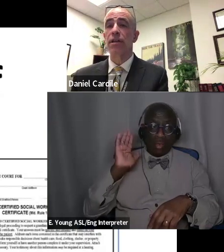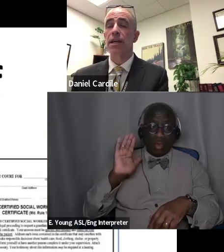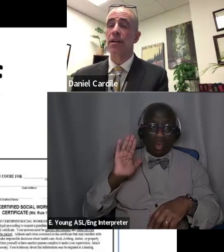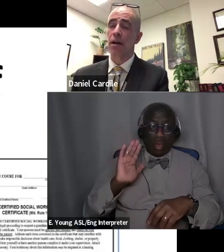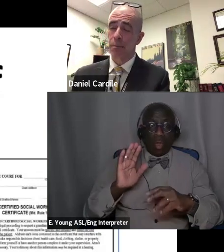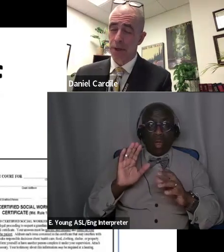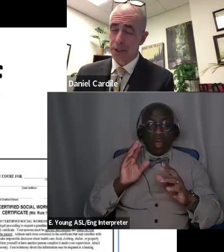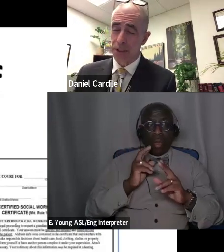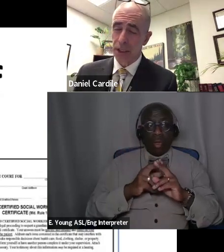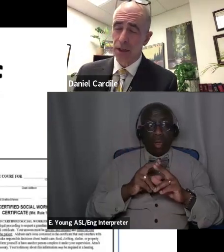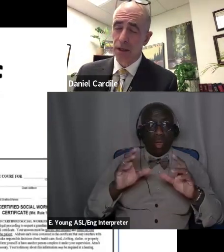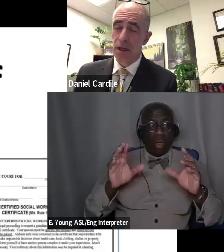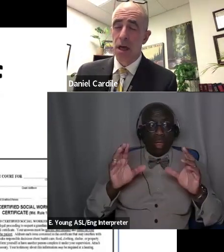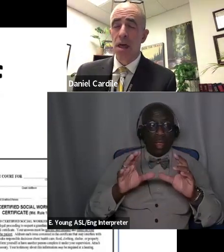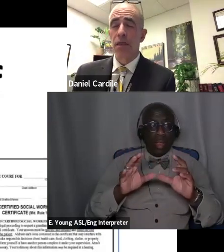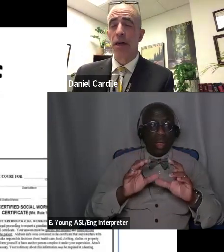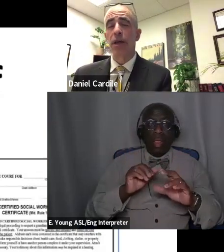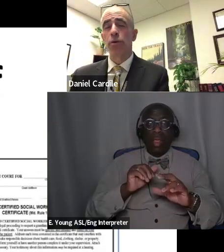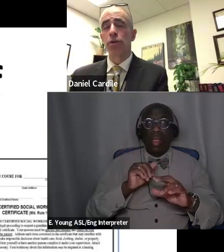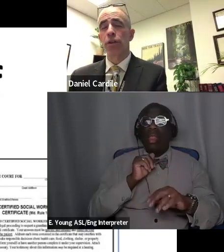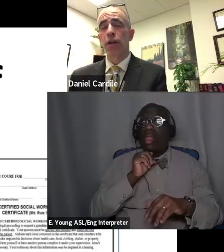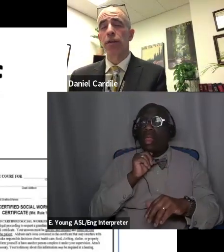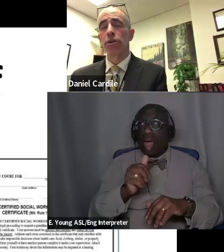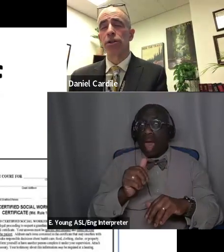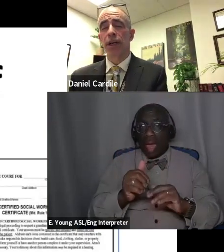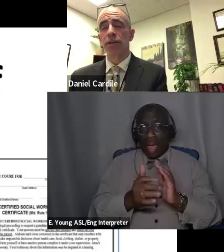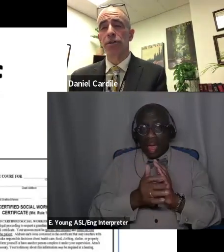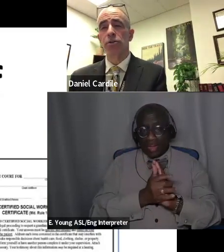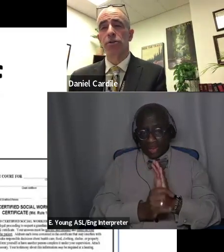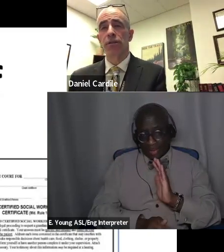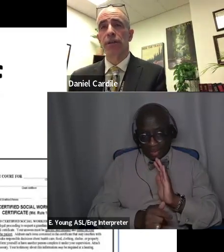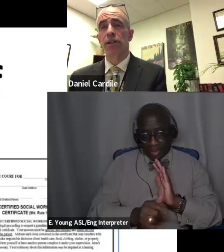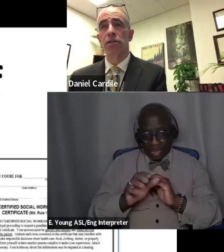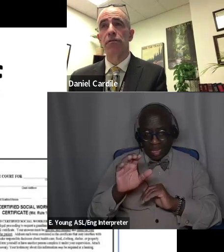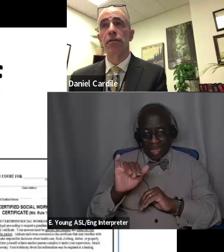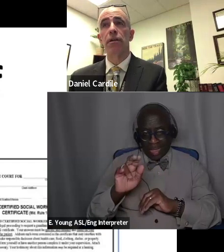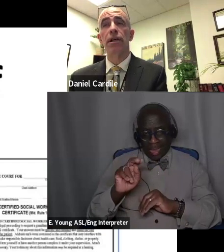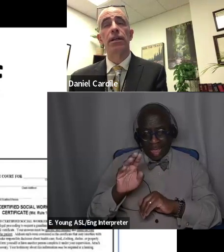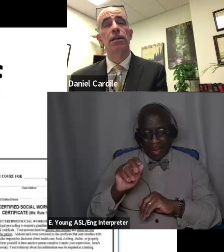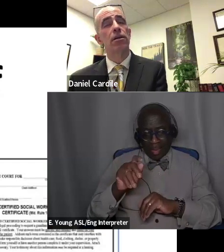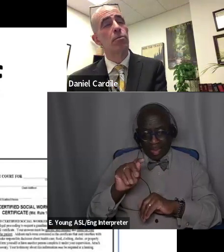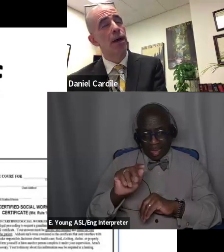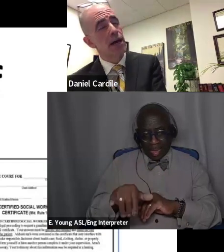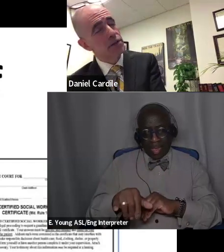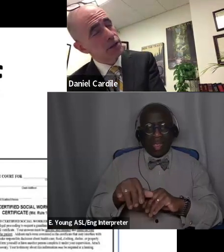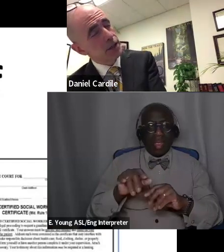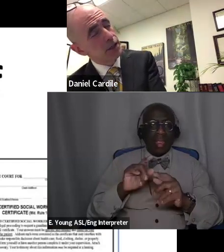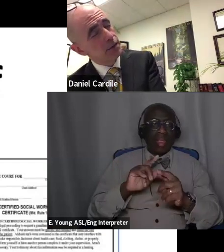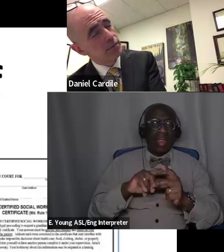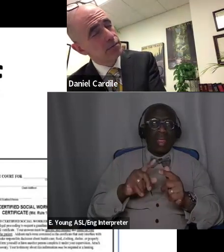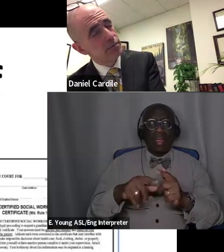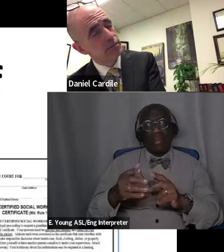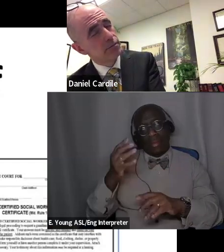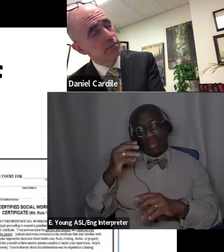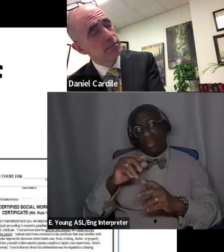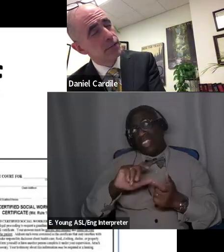of incompetency. Then they were changed to certificates of